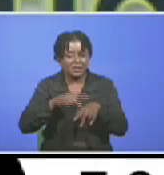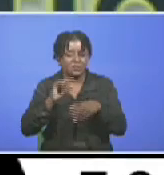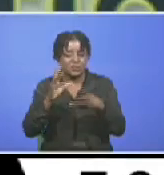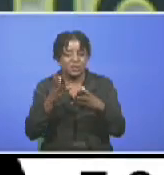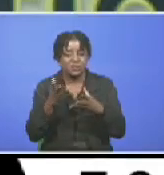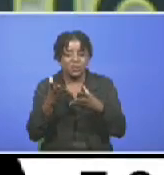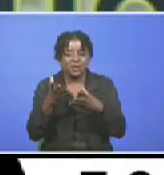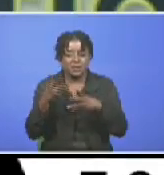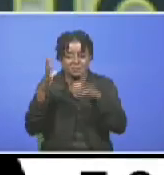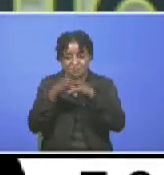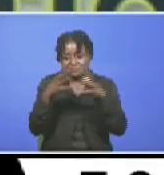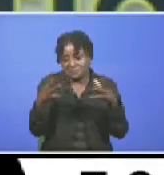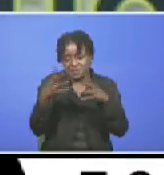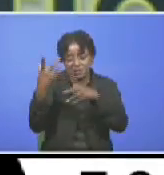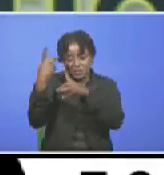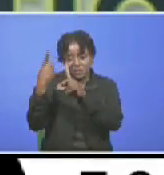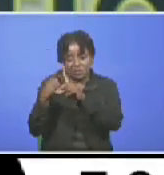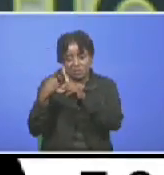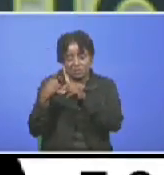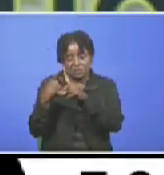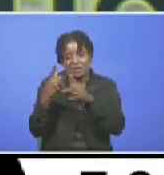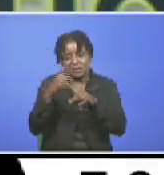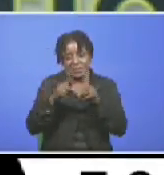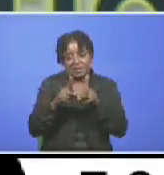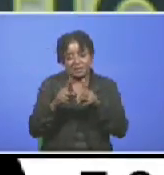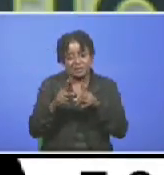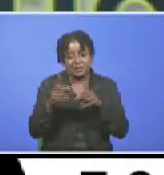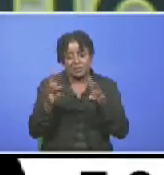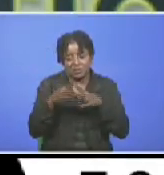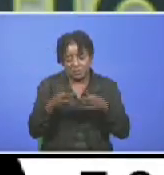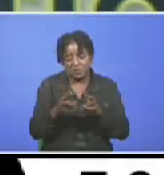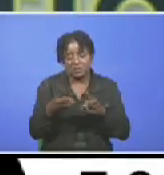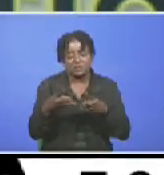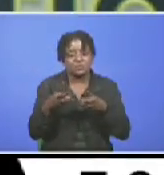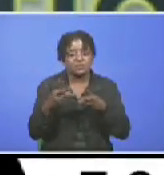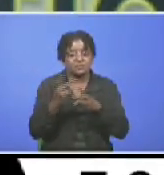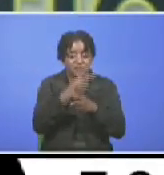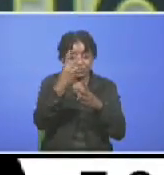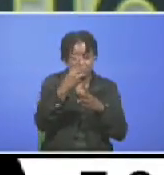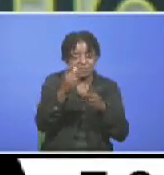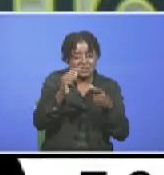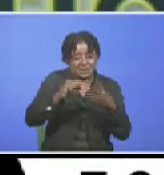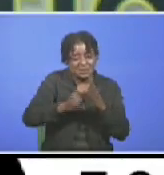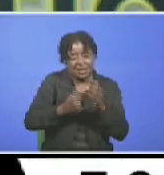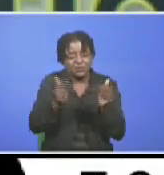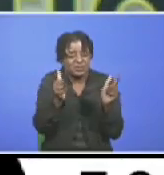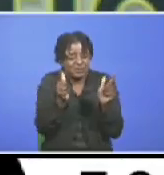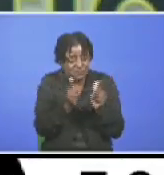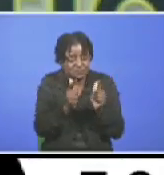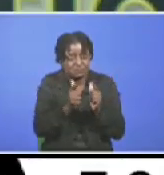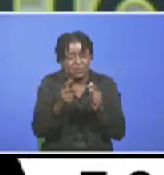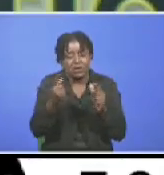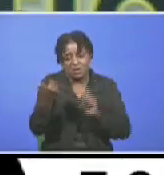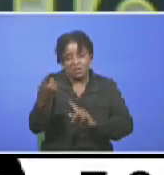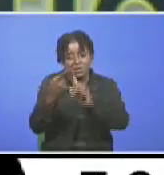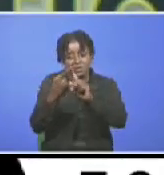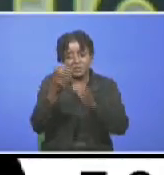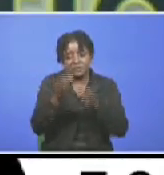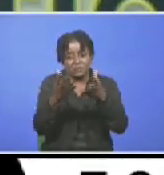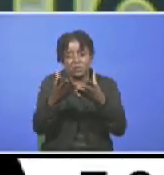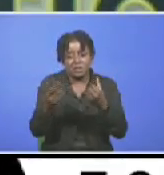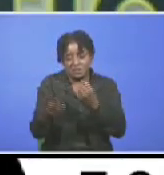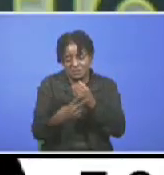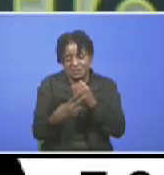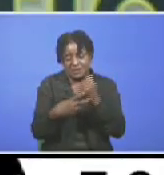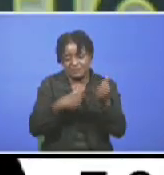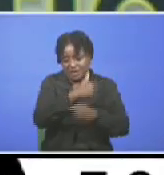goals, but the path to victory really starts with small goals that feed into medium goals, that feed into bigger goals. So if you want to save an annual amount